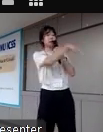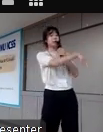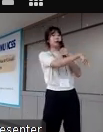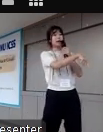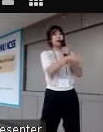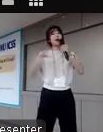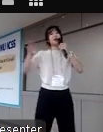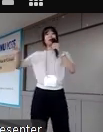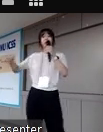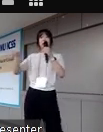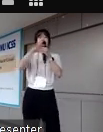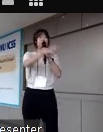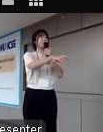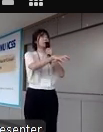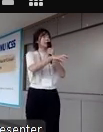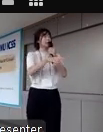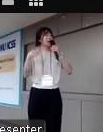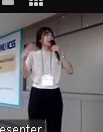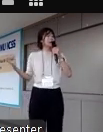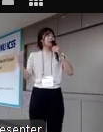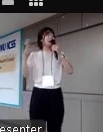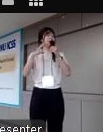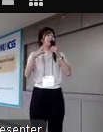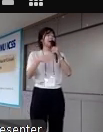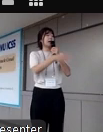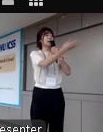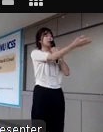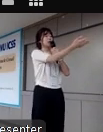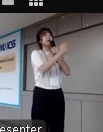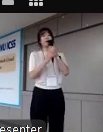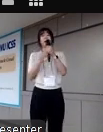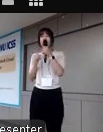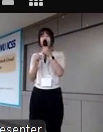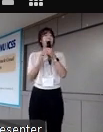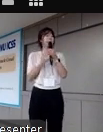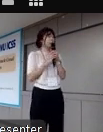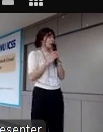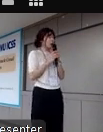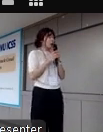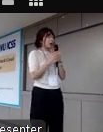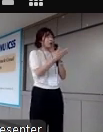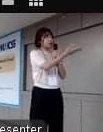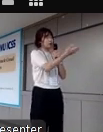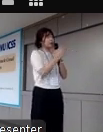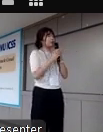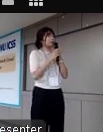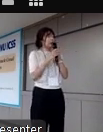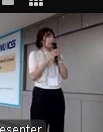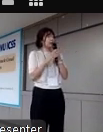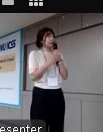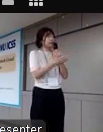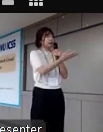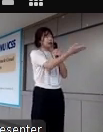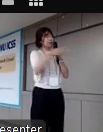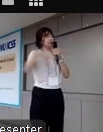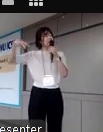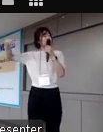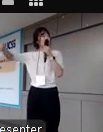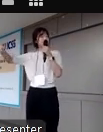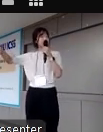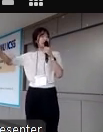X to B, the locations of which have been incorporated into the verb help. And the same thing for dance.